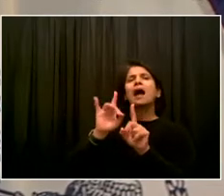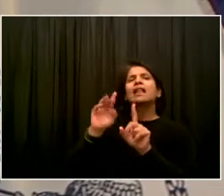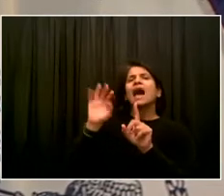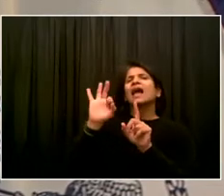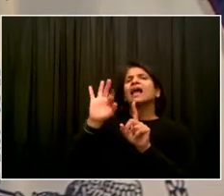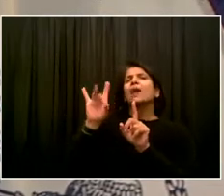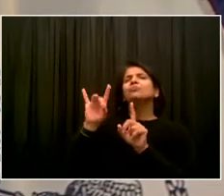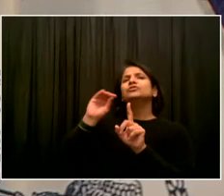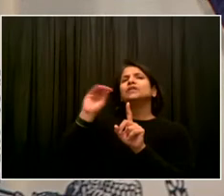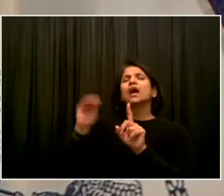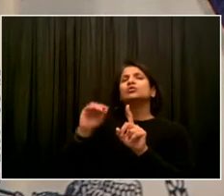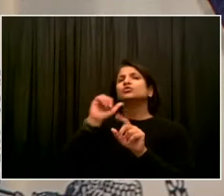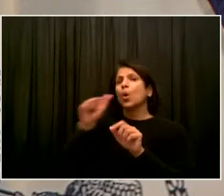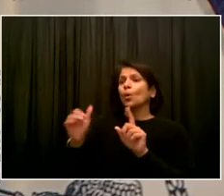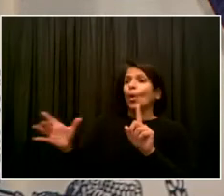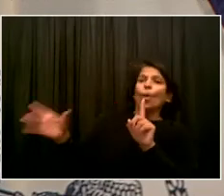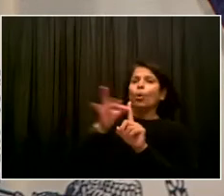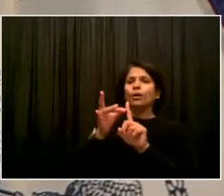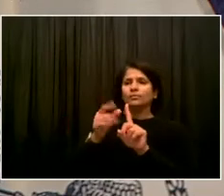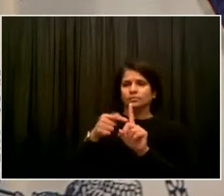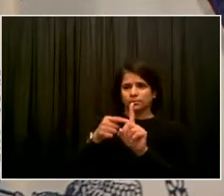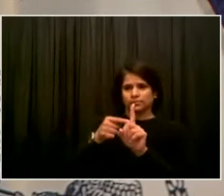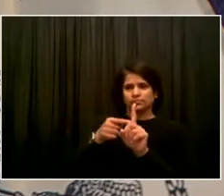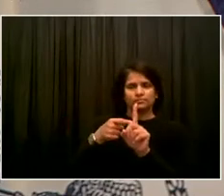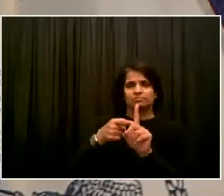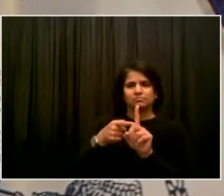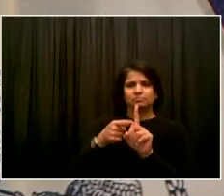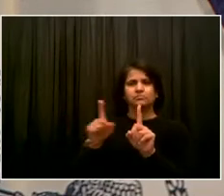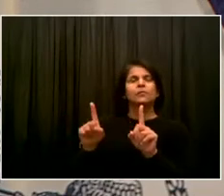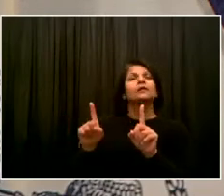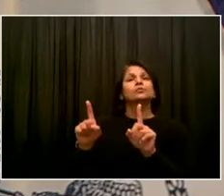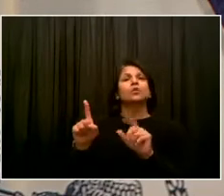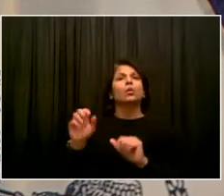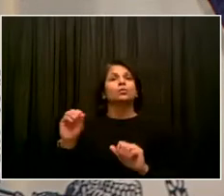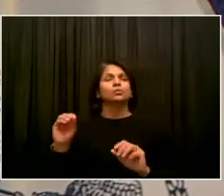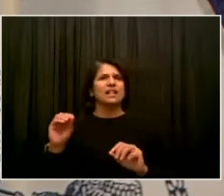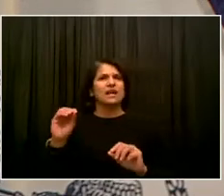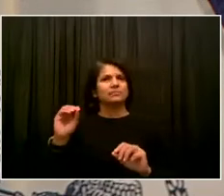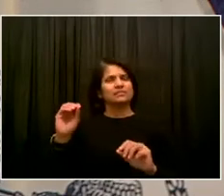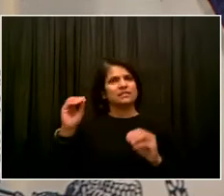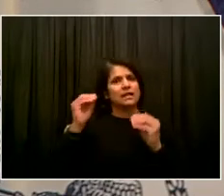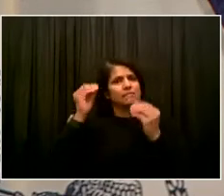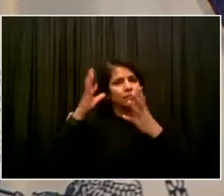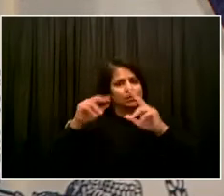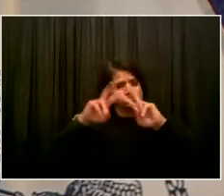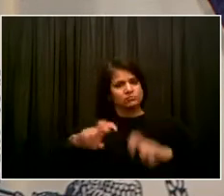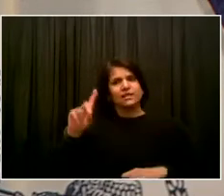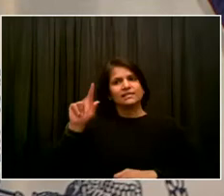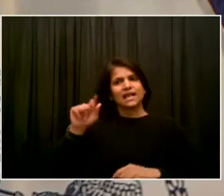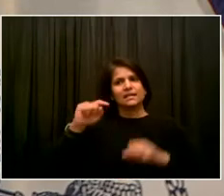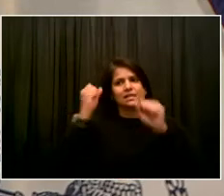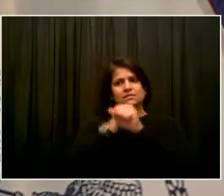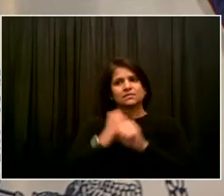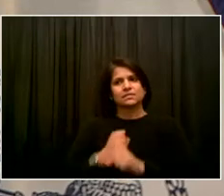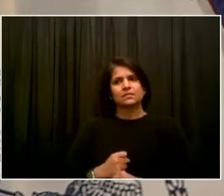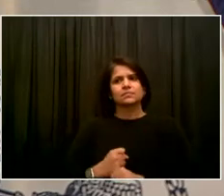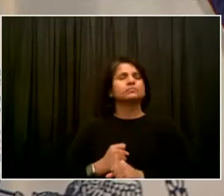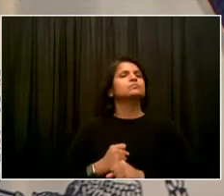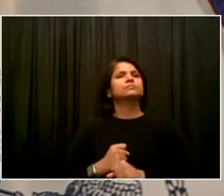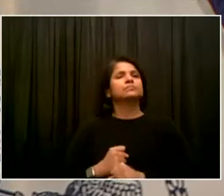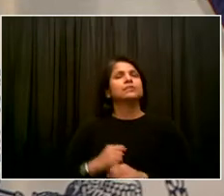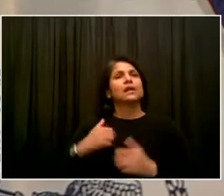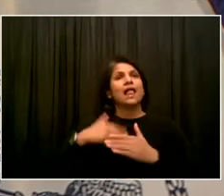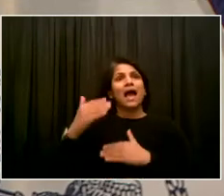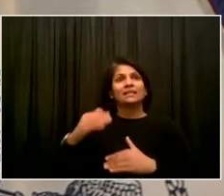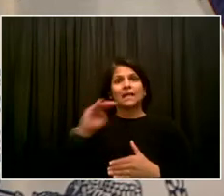mayor-elect as we've been planning together for January 3rd, for Monday, January 3rd, when schools come back. There has been,